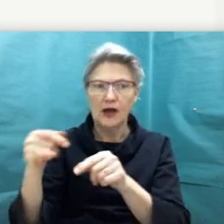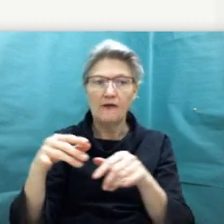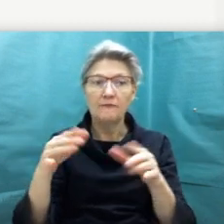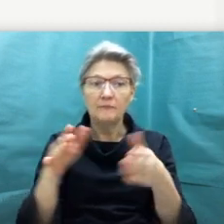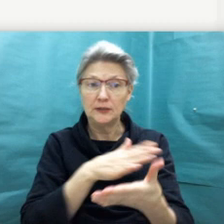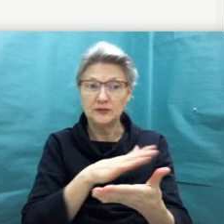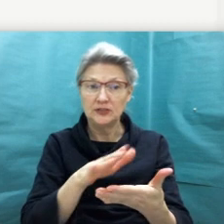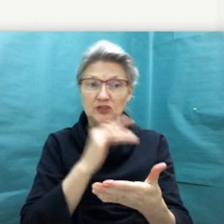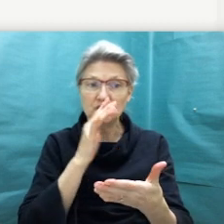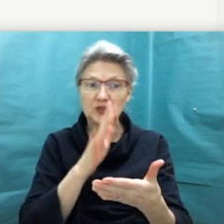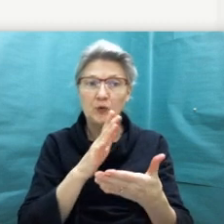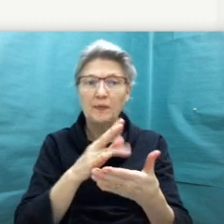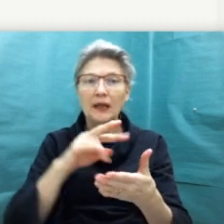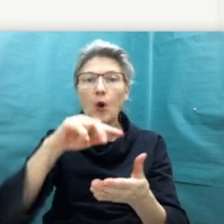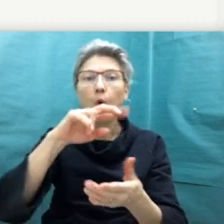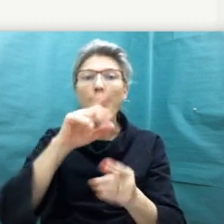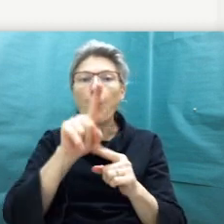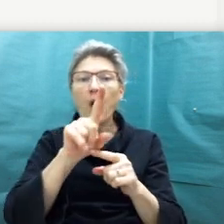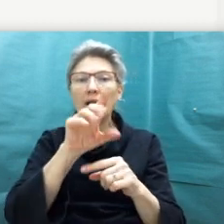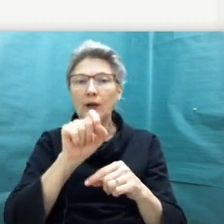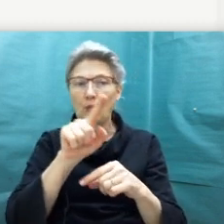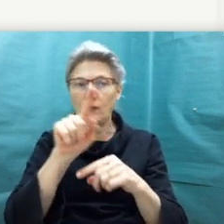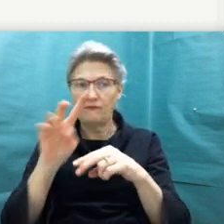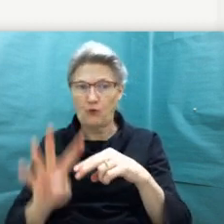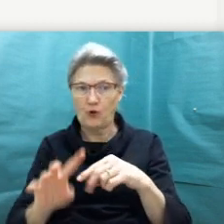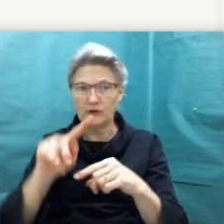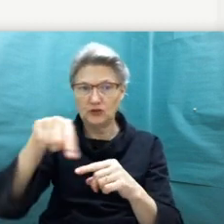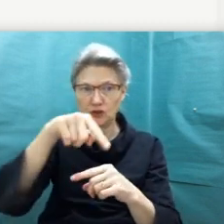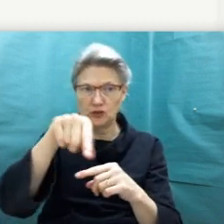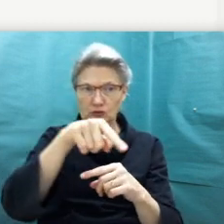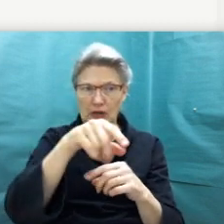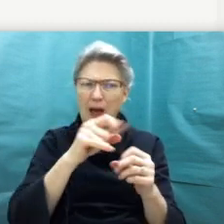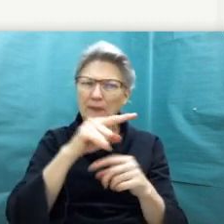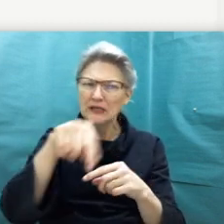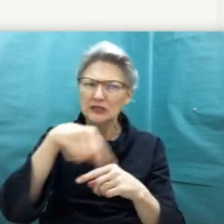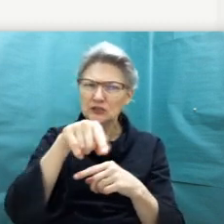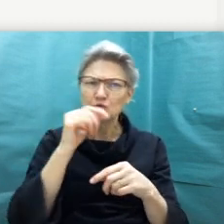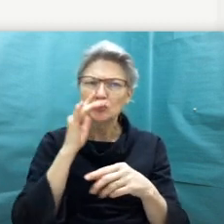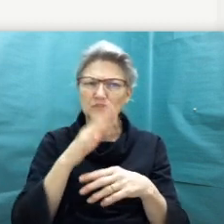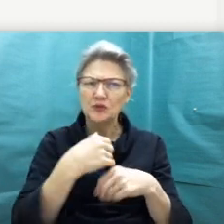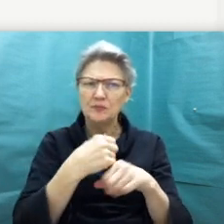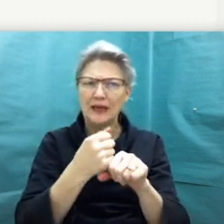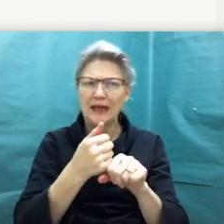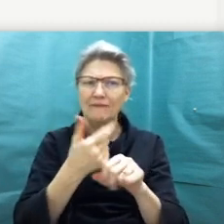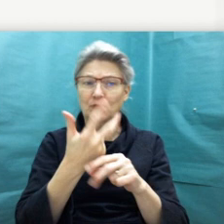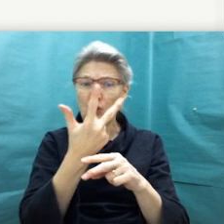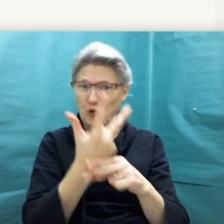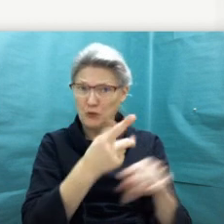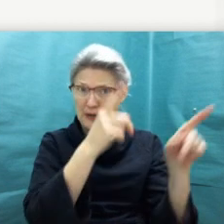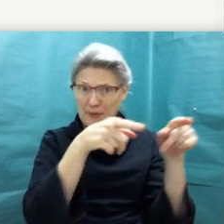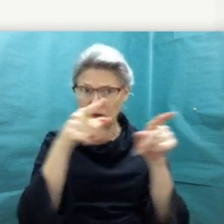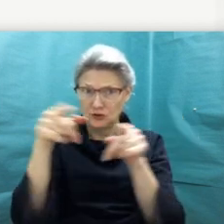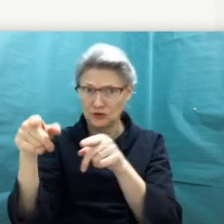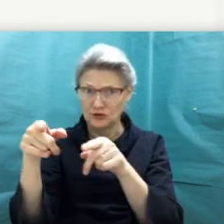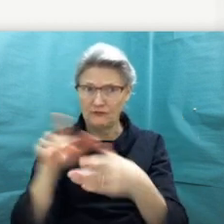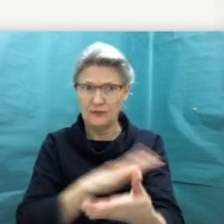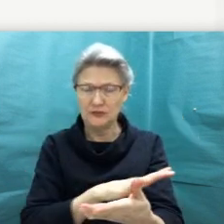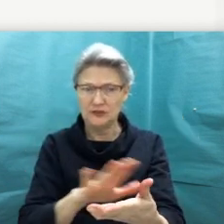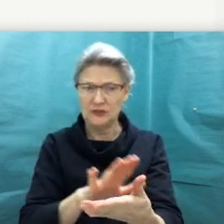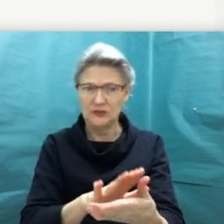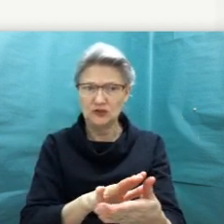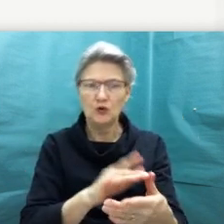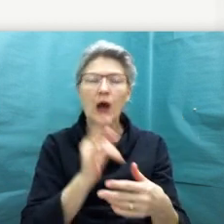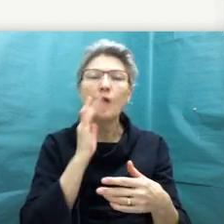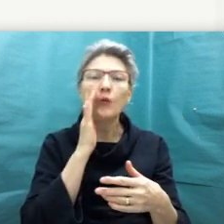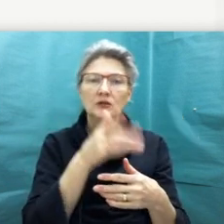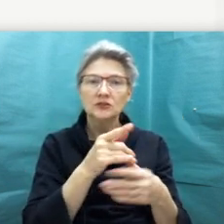3 measures of music? So I know that she's making this 1 1/4 turn each of the 3 measures. So I'm going to do